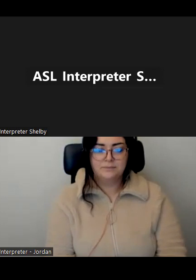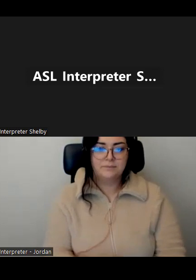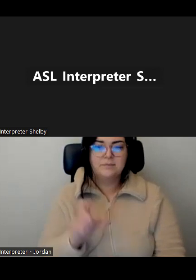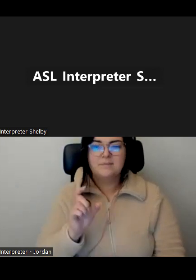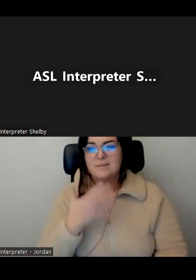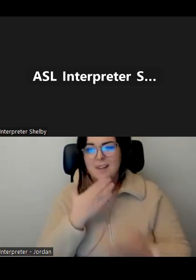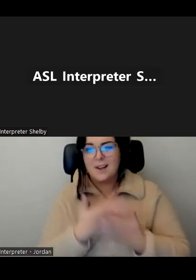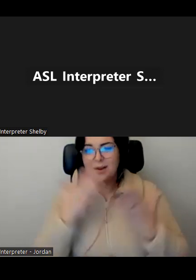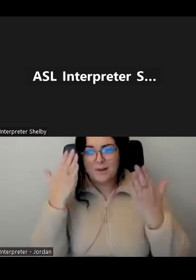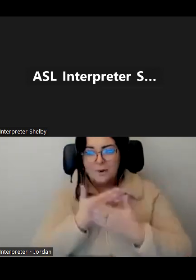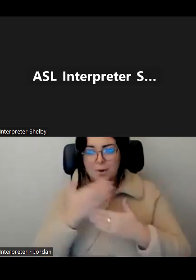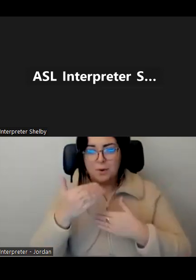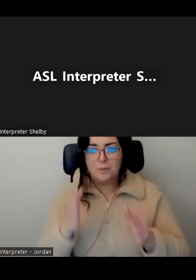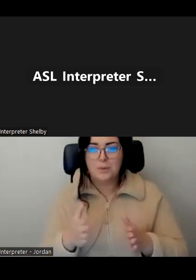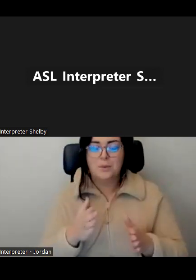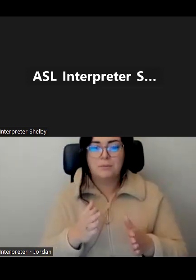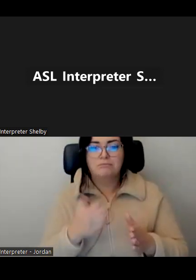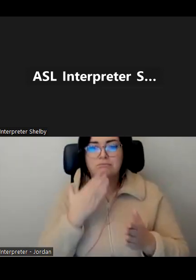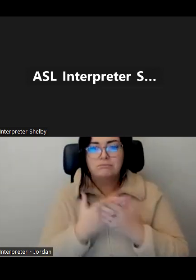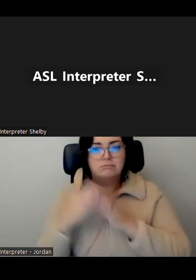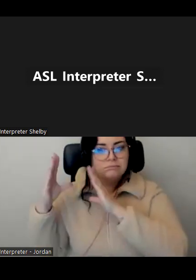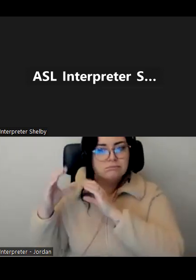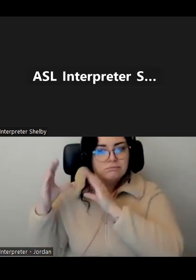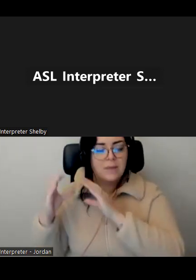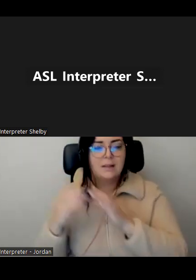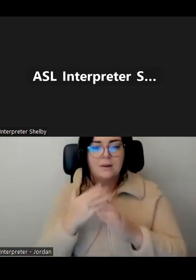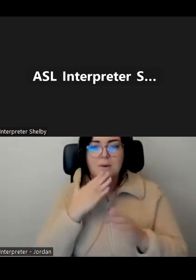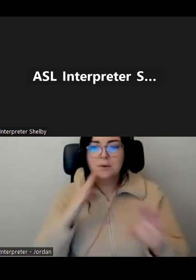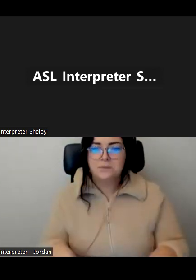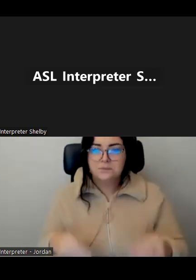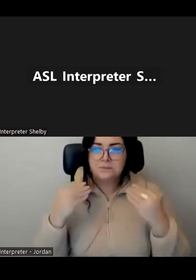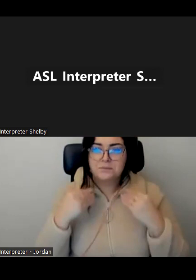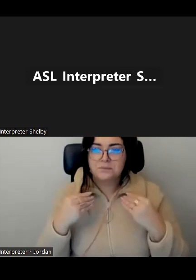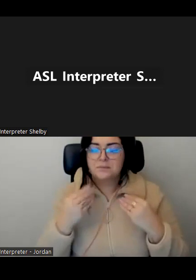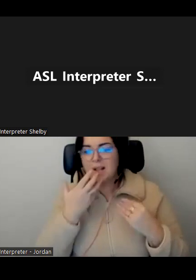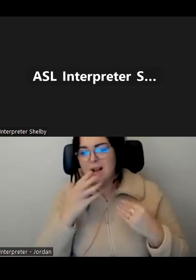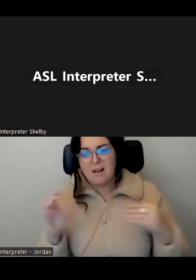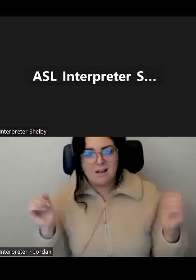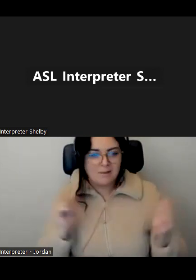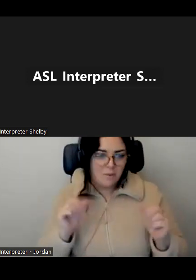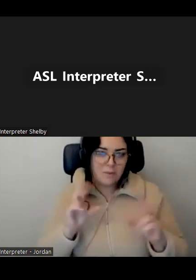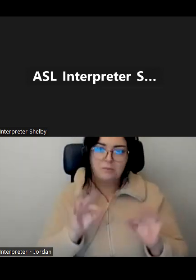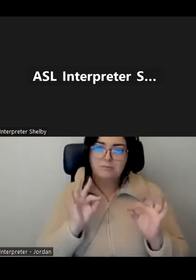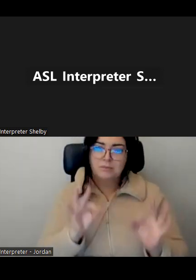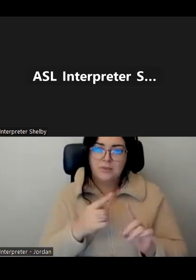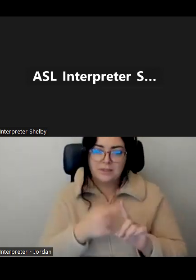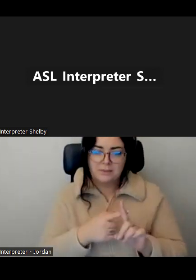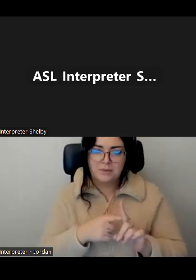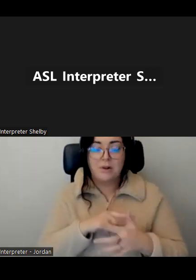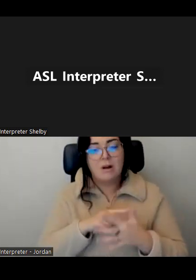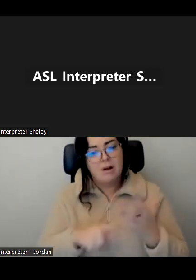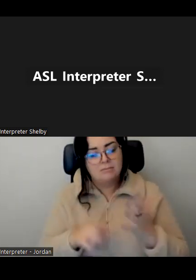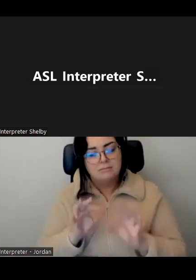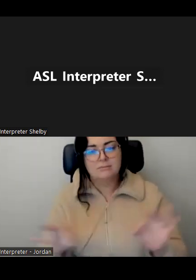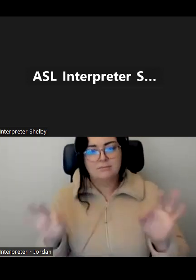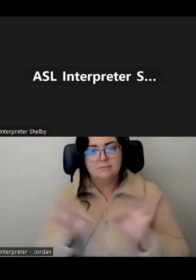that she has her comfortable pillow or comfortable blanket. It's not too hot, it's not too cold. All of those type of things are important,